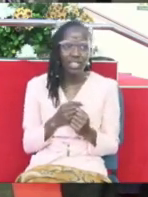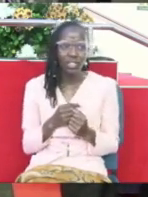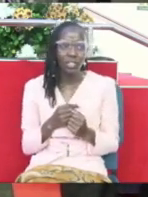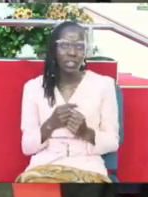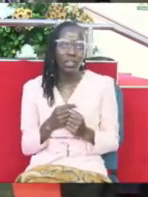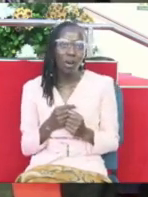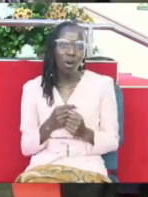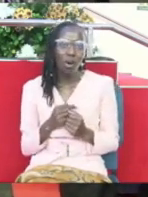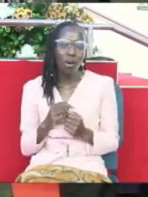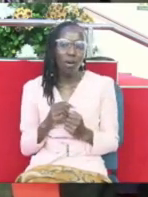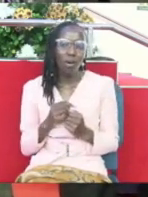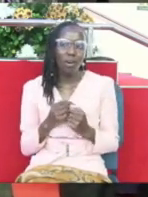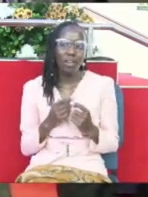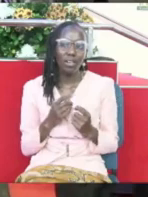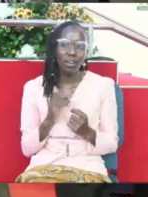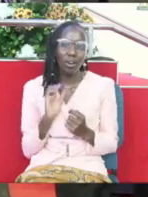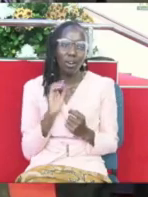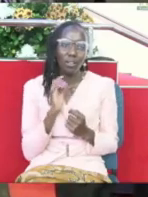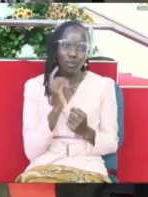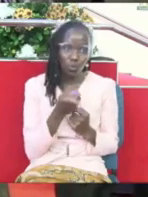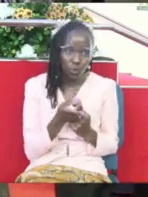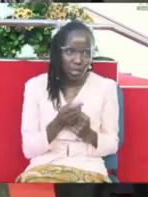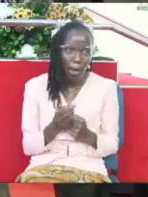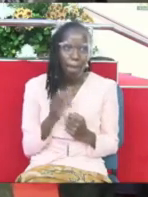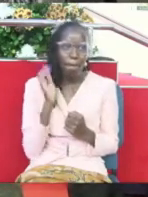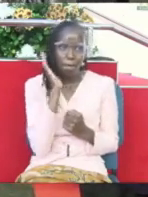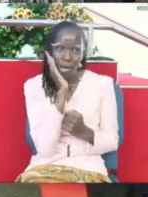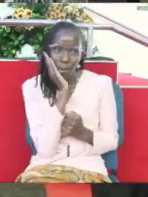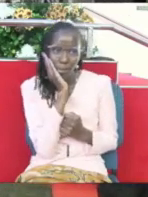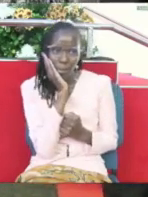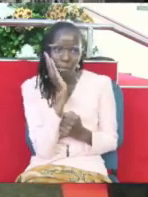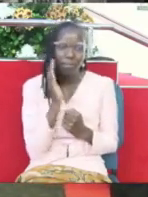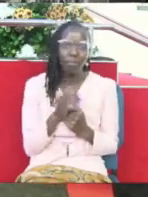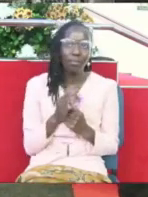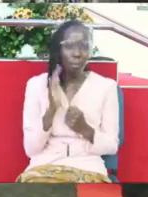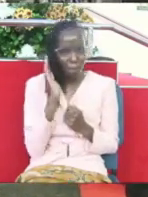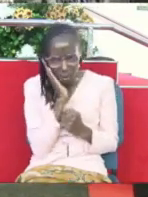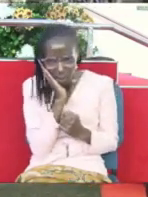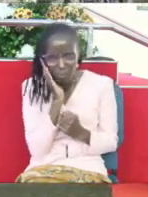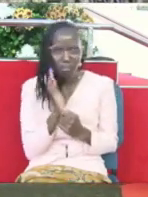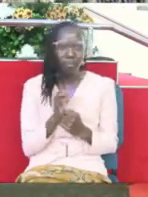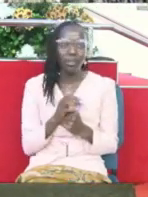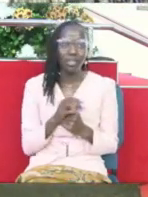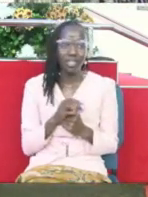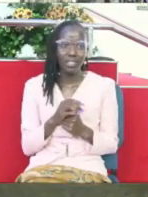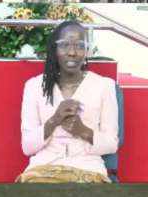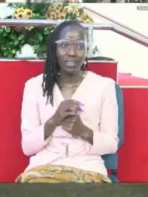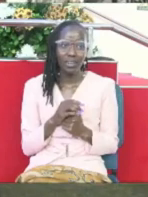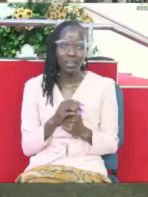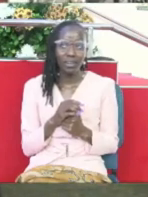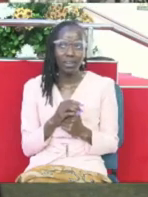Amekuja tena, you know. So mami, who was an old lady, my grandmother, decided to come out with a